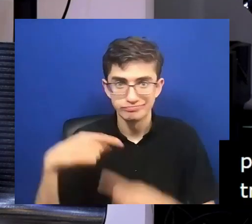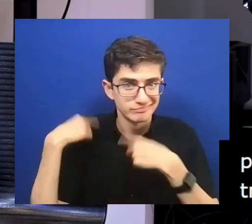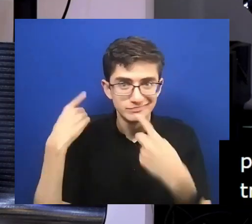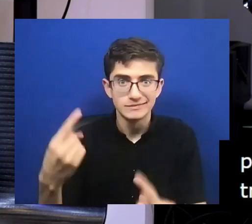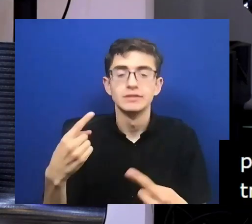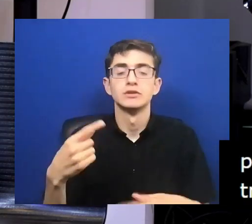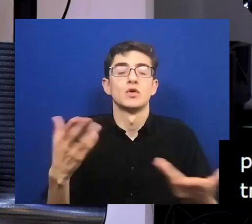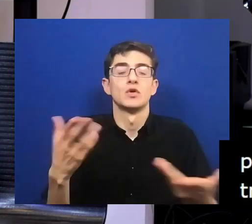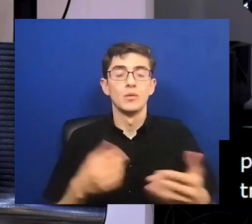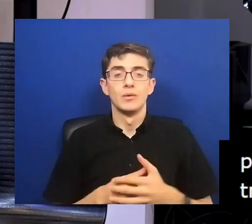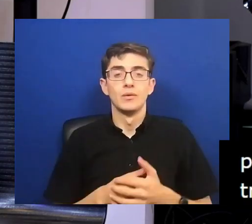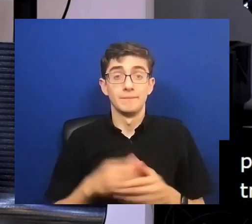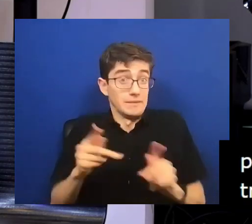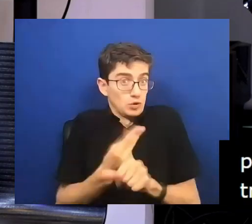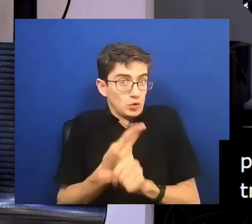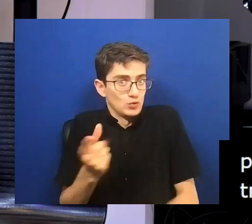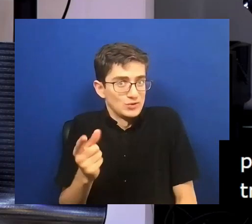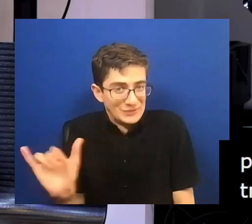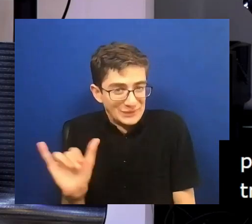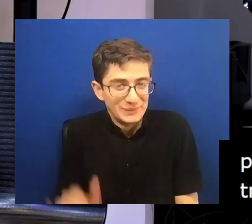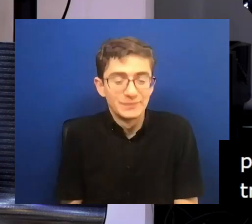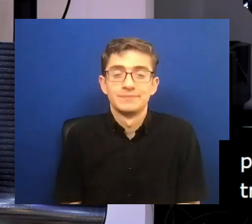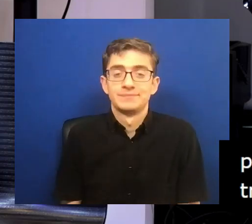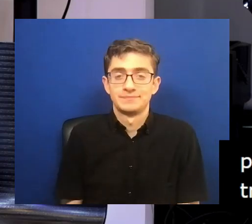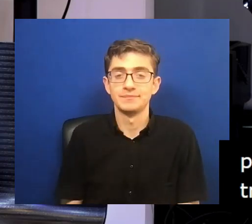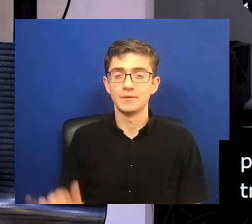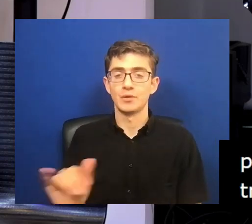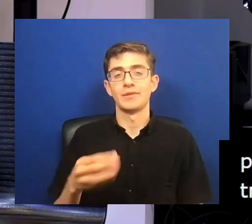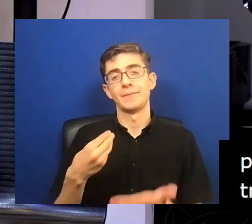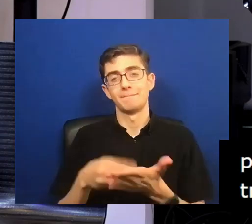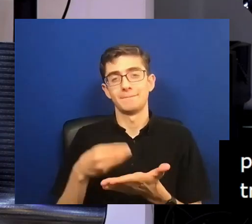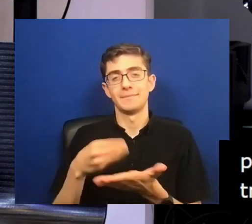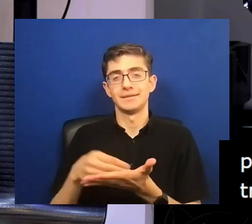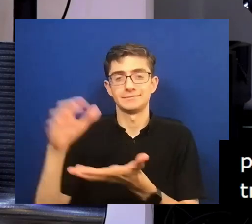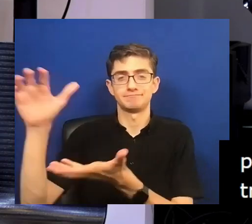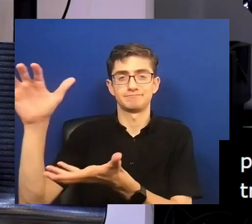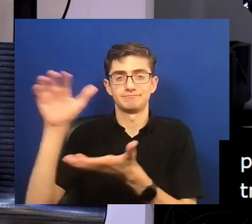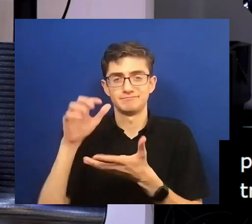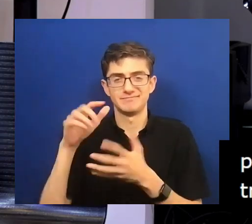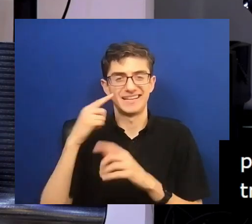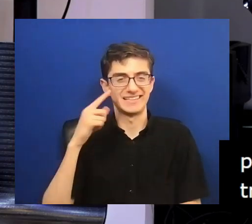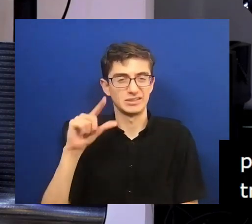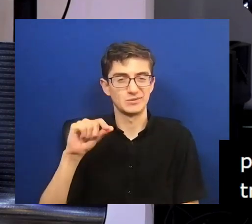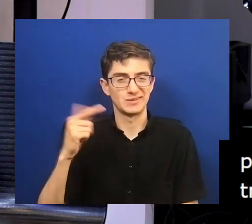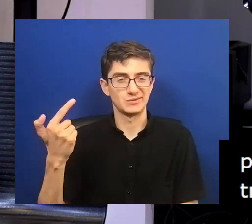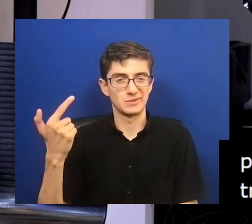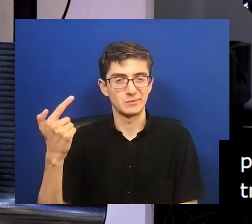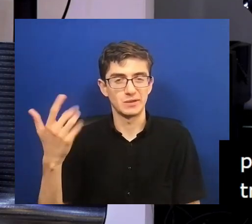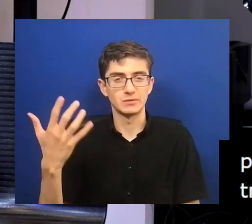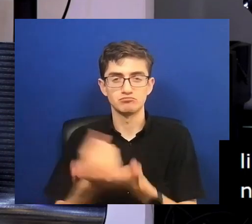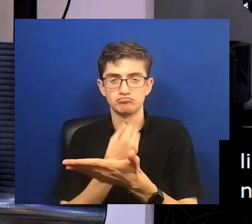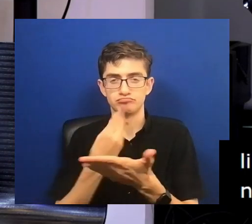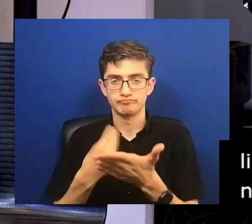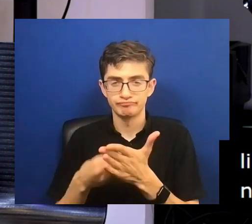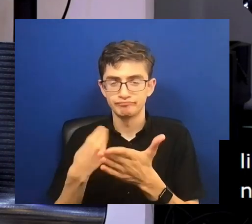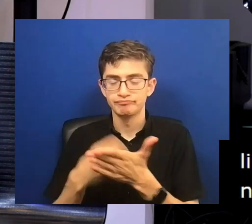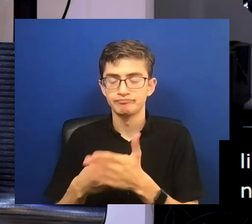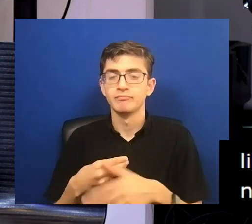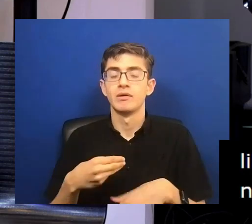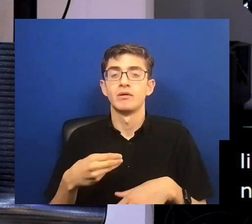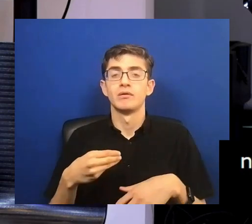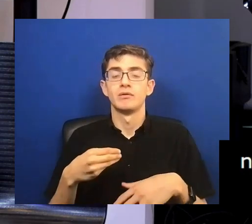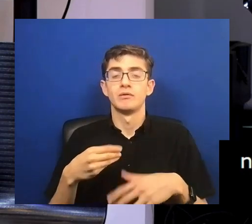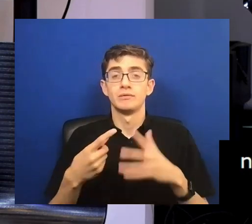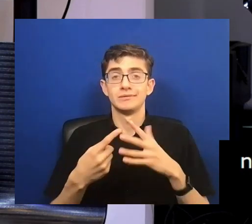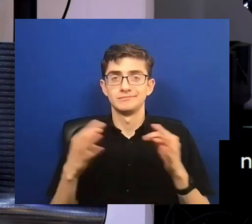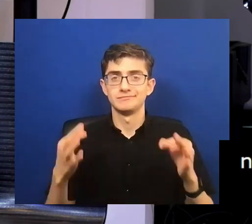the EBB came rolling out, I believe in, was it 2021, we started getting into the